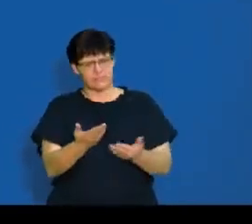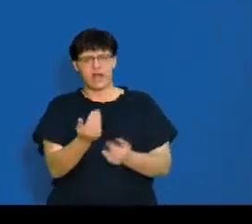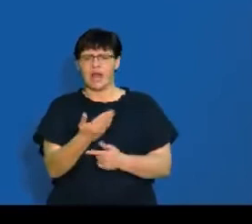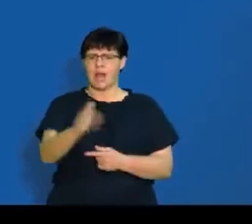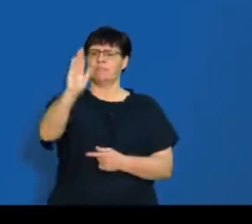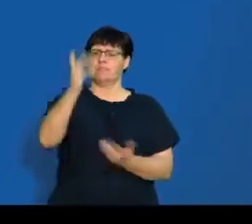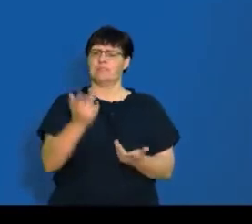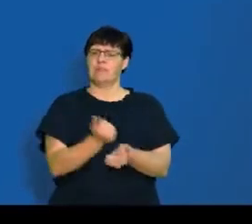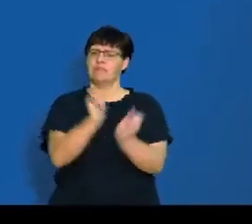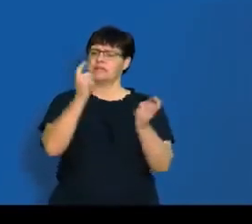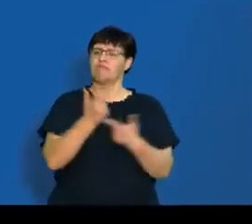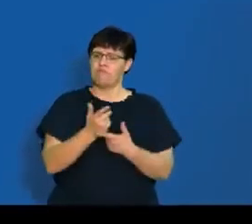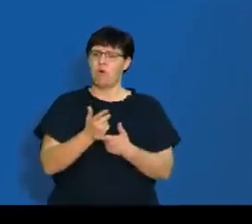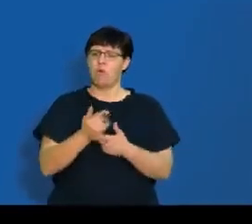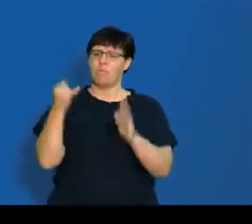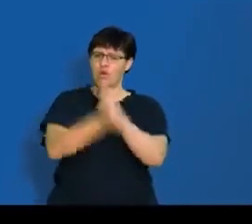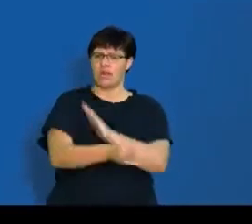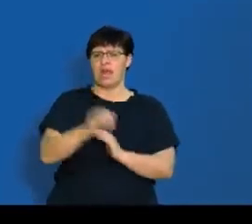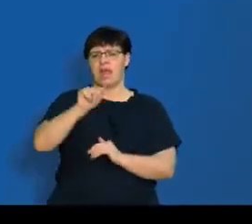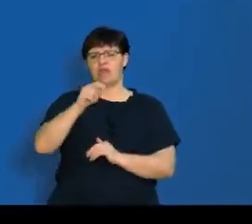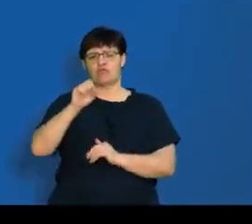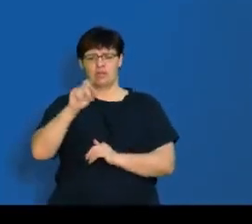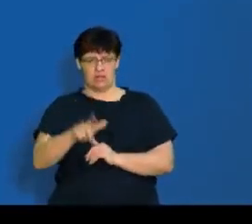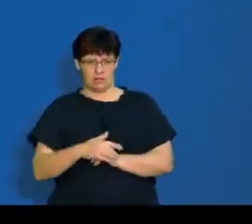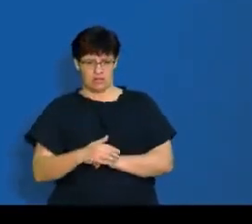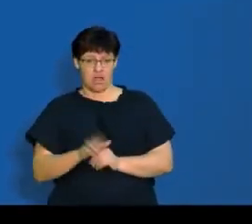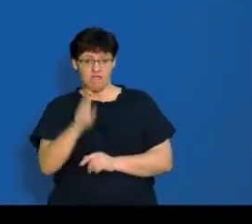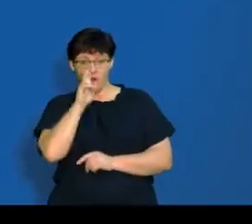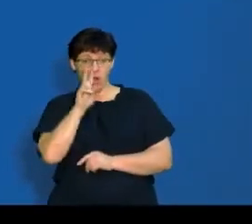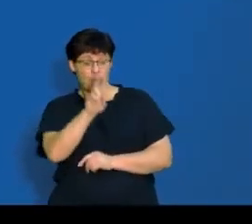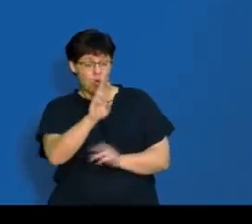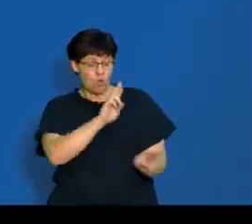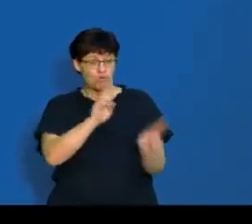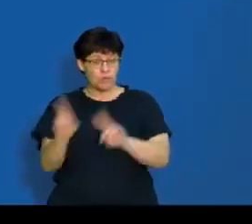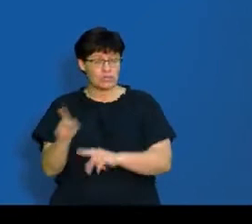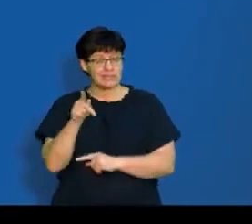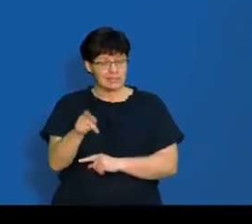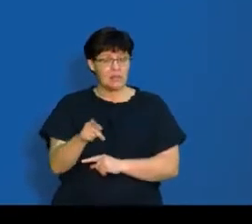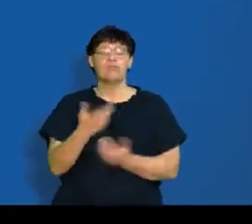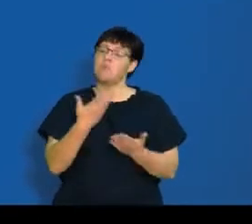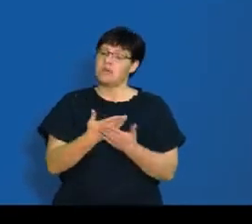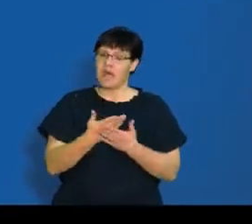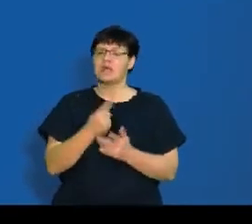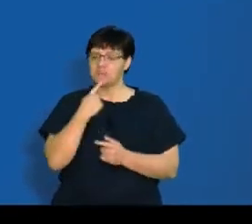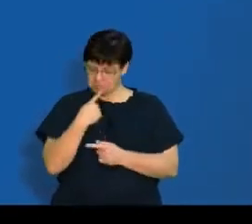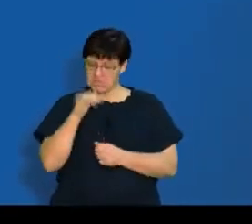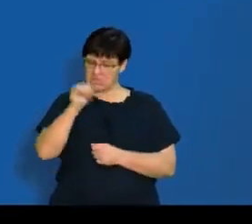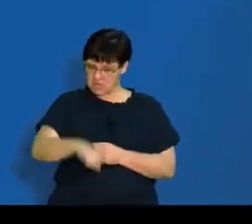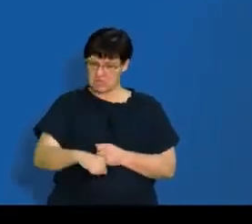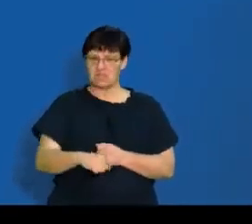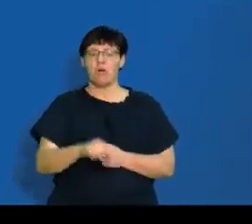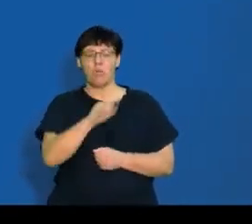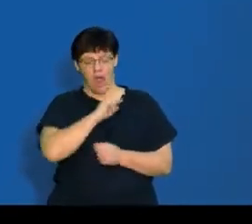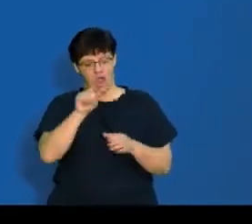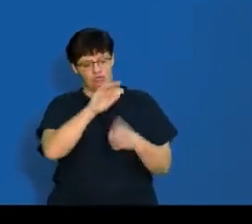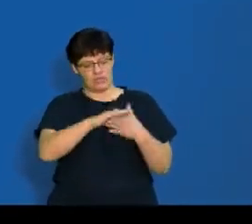the murder of Ashley Krill. Now, if you look at this response, you can go justified, and these are the